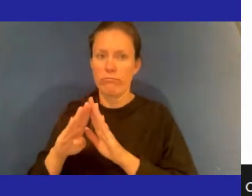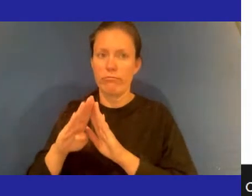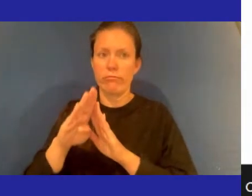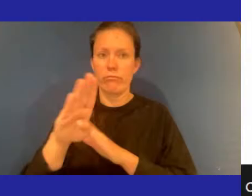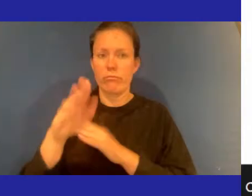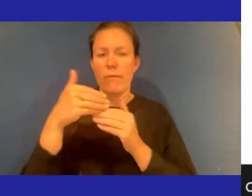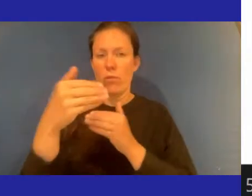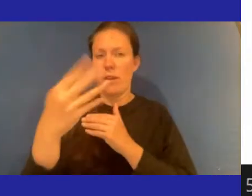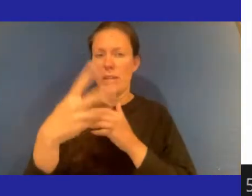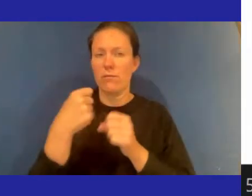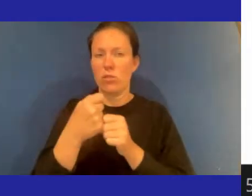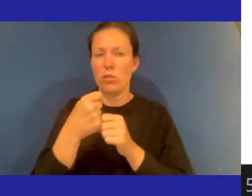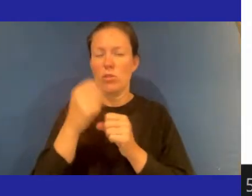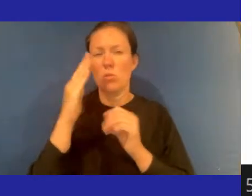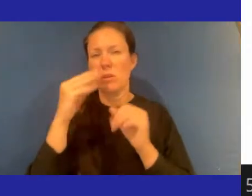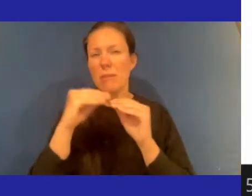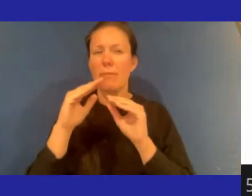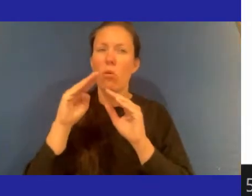prior.